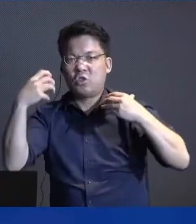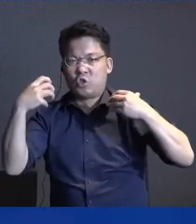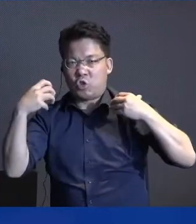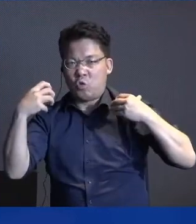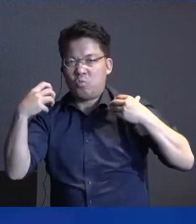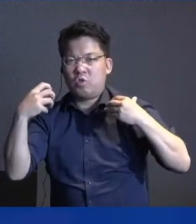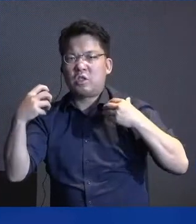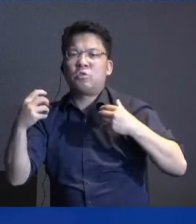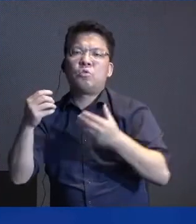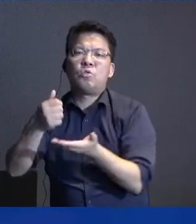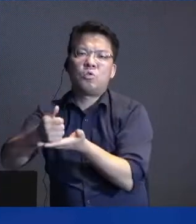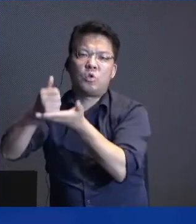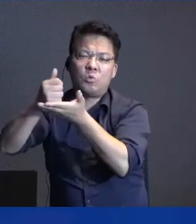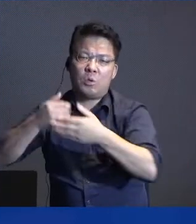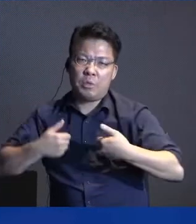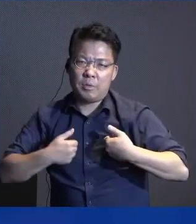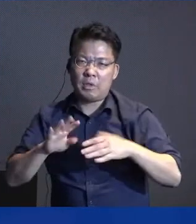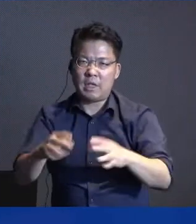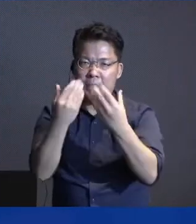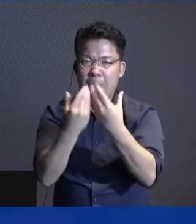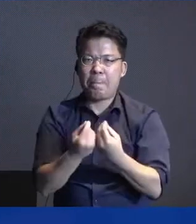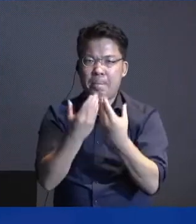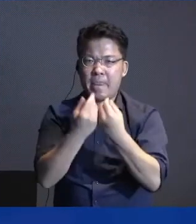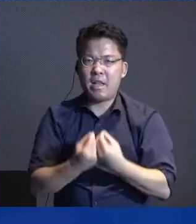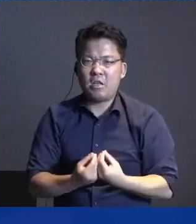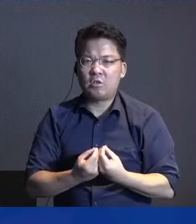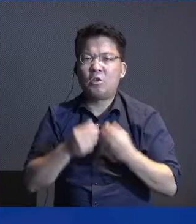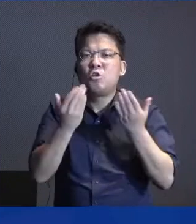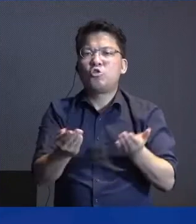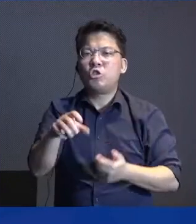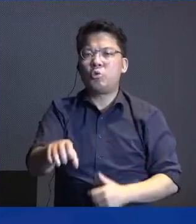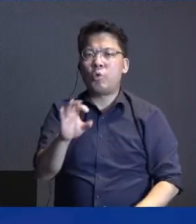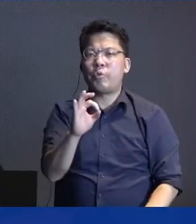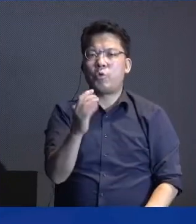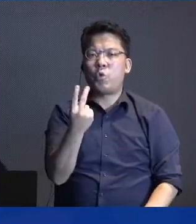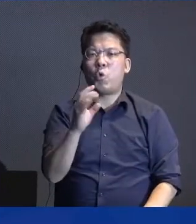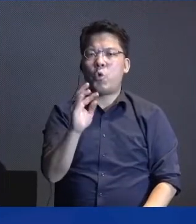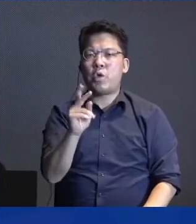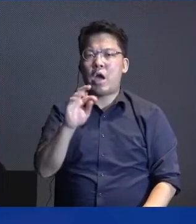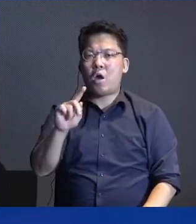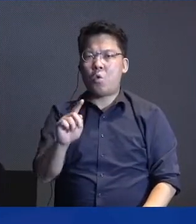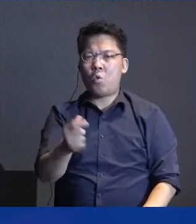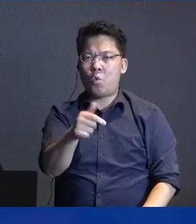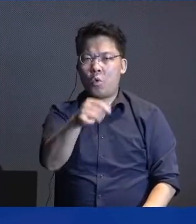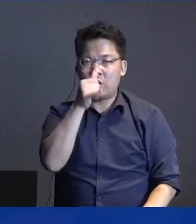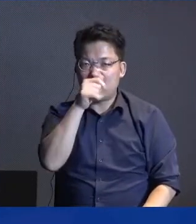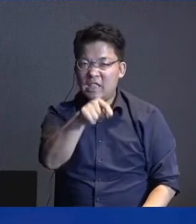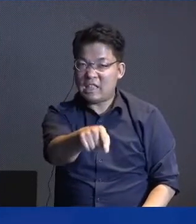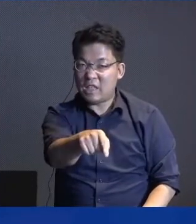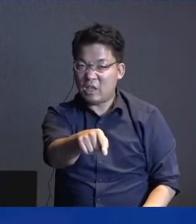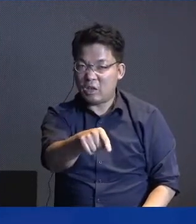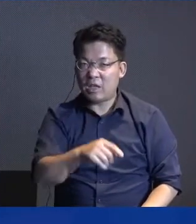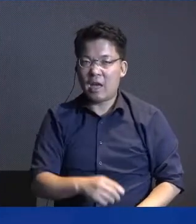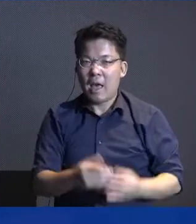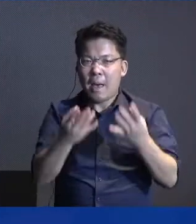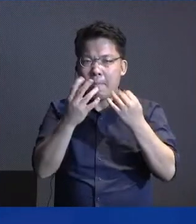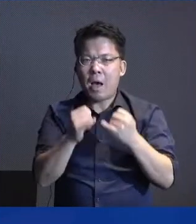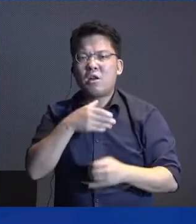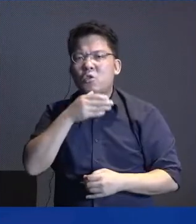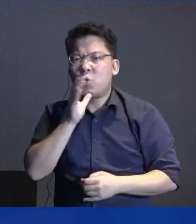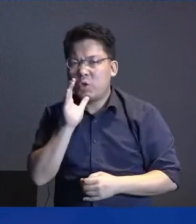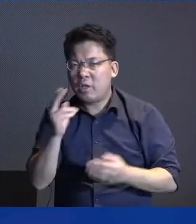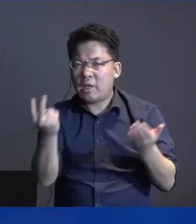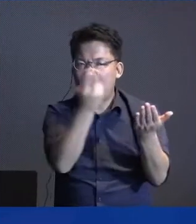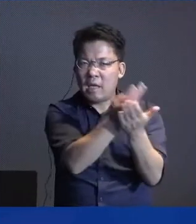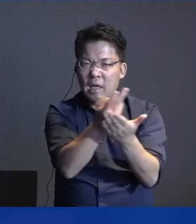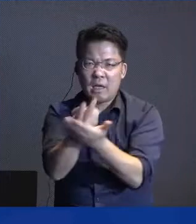home or there is a senior care facility where there are older people residing. You know, it's very common for people to